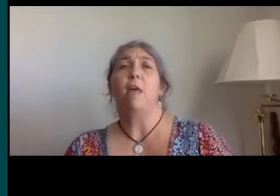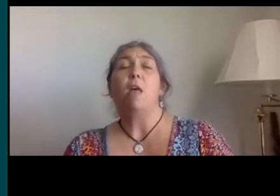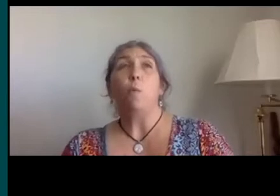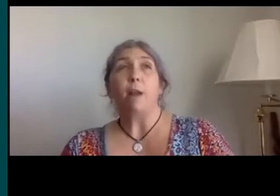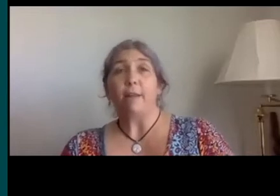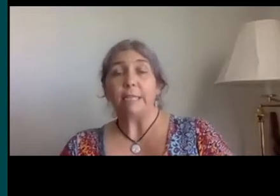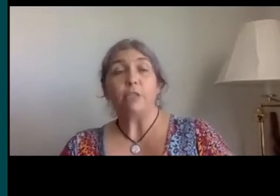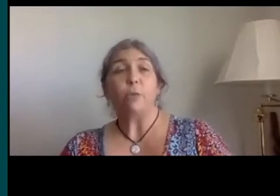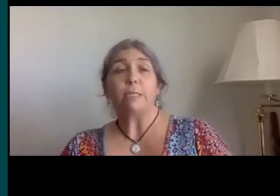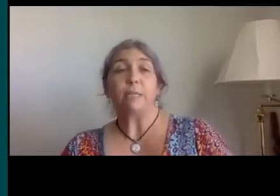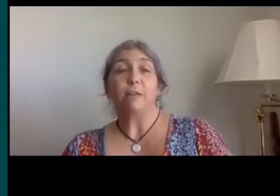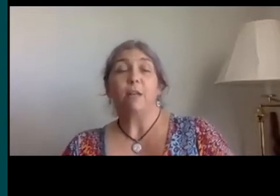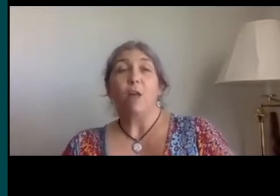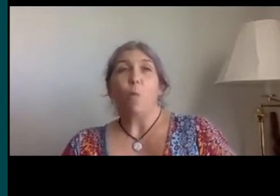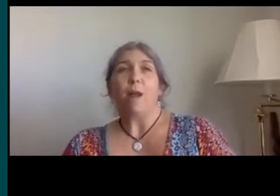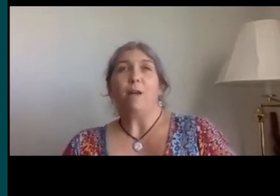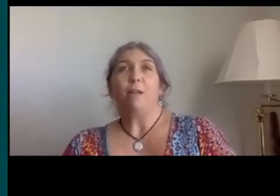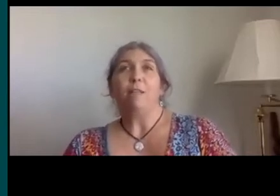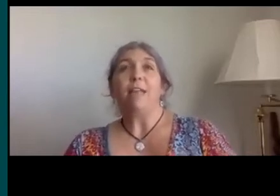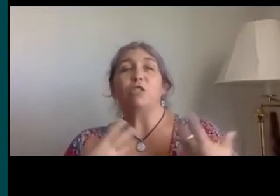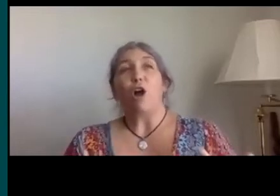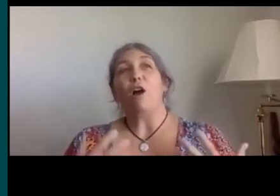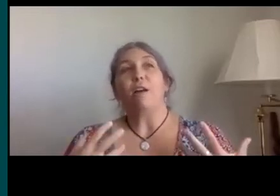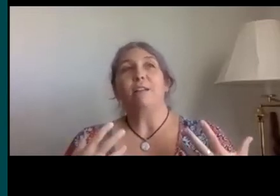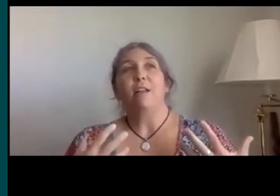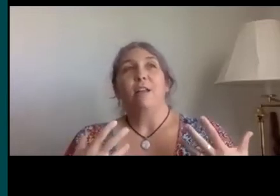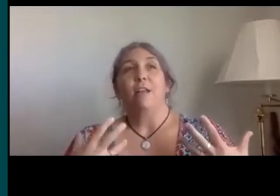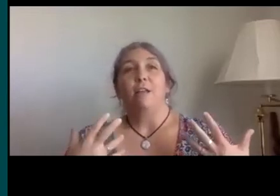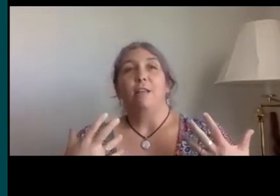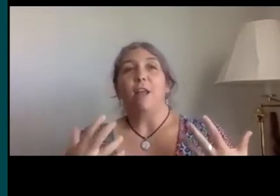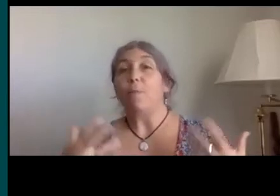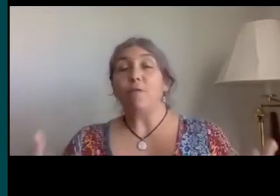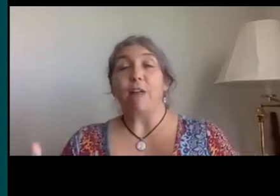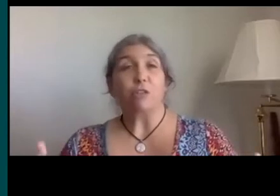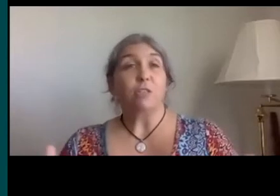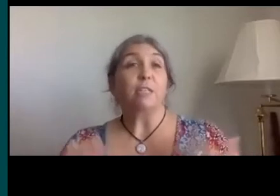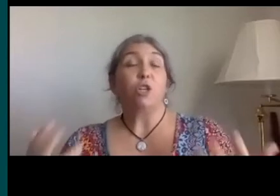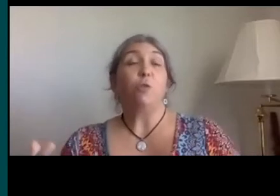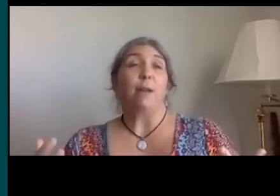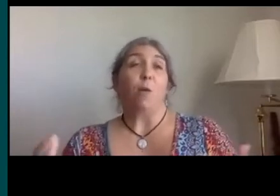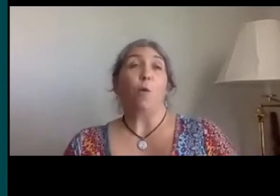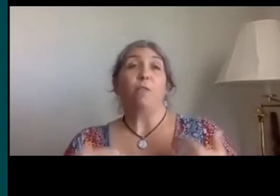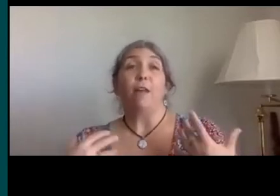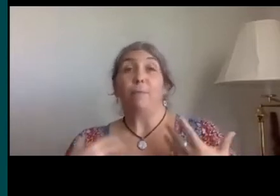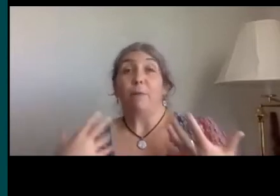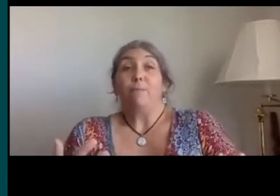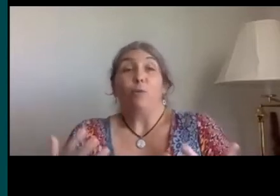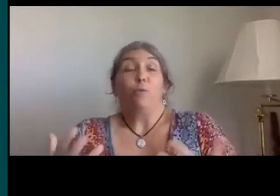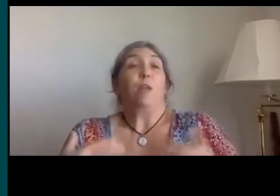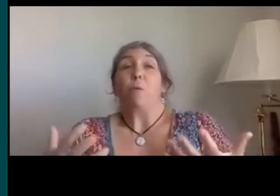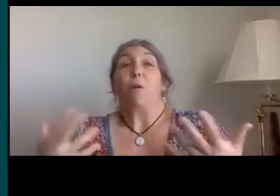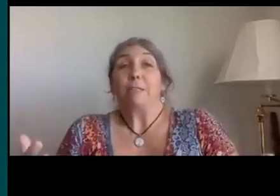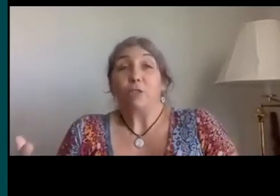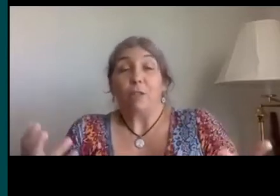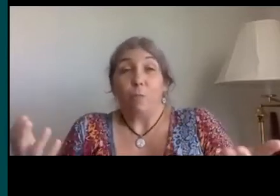with when Alexandria was little, where they saw their professors as human, or the people who